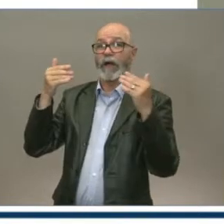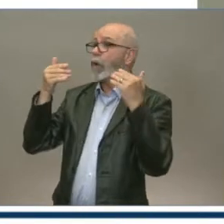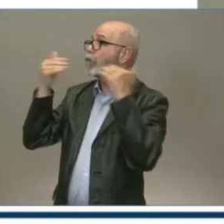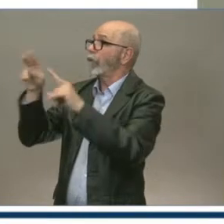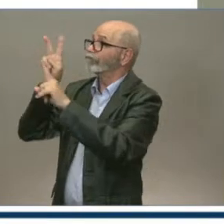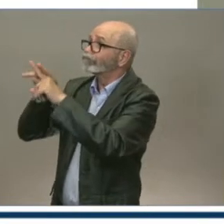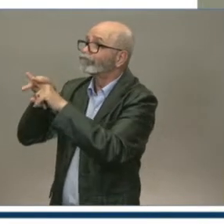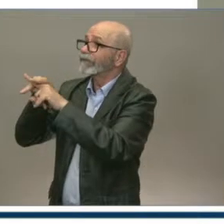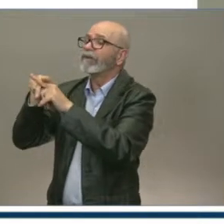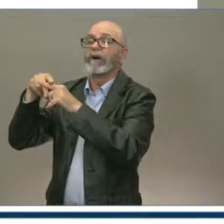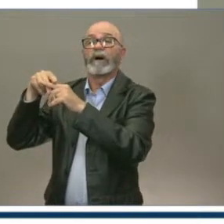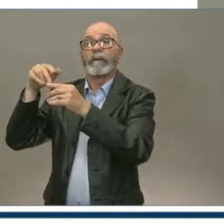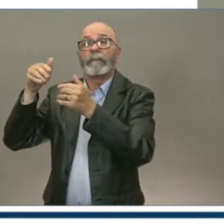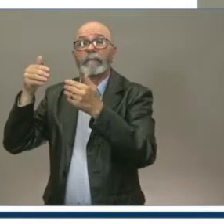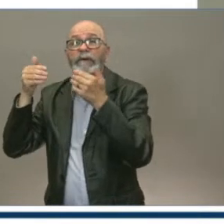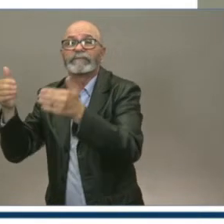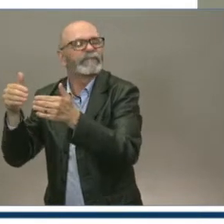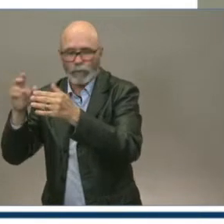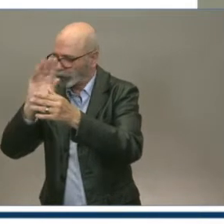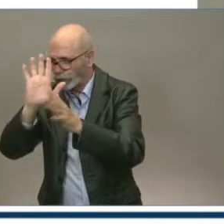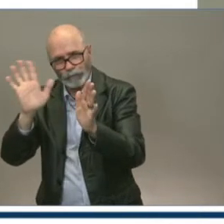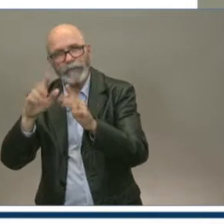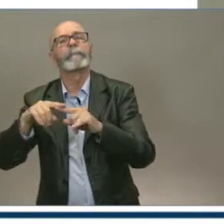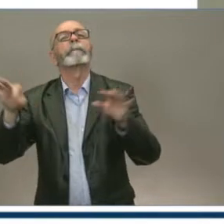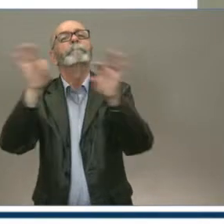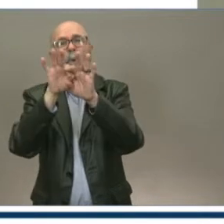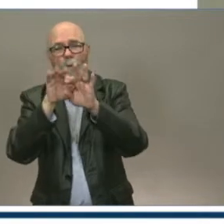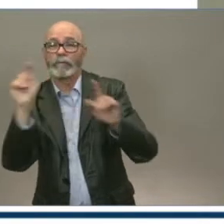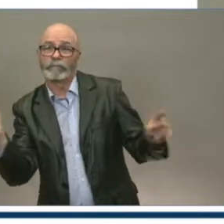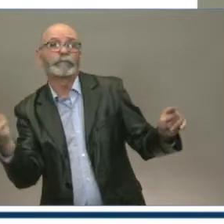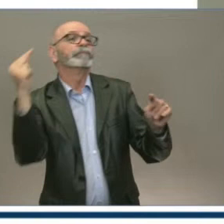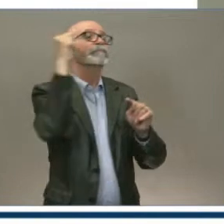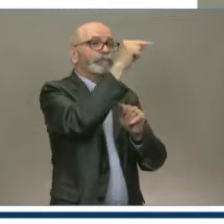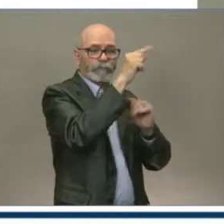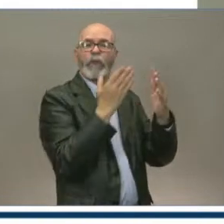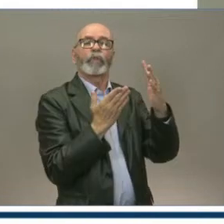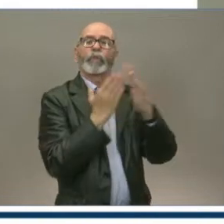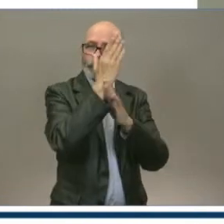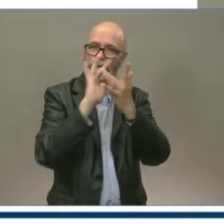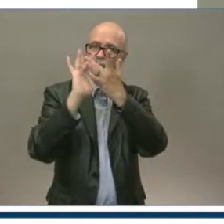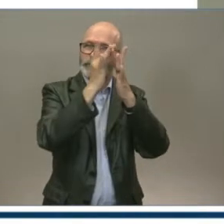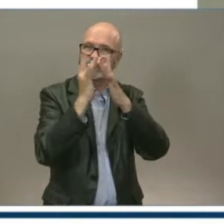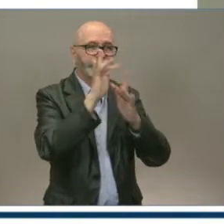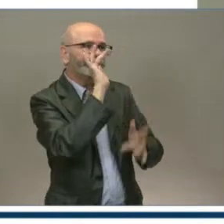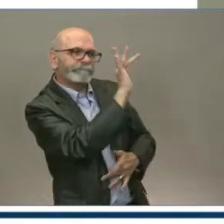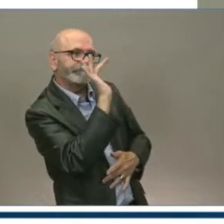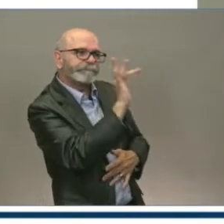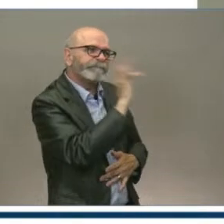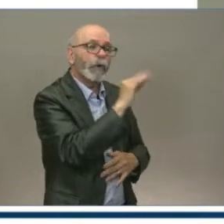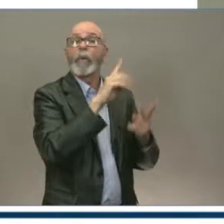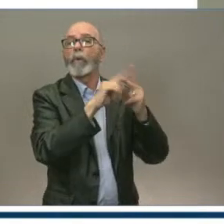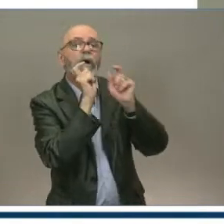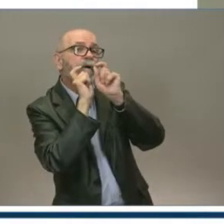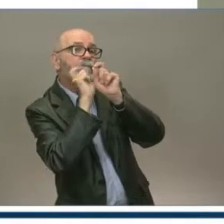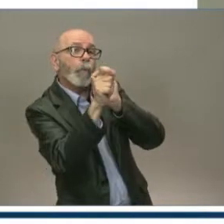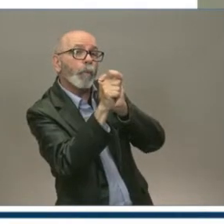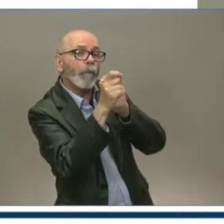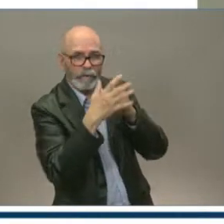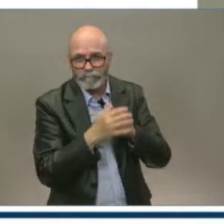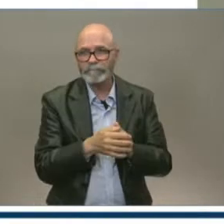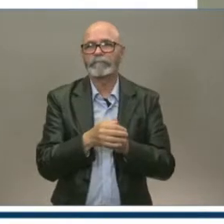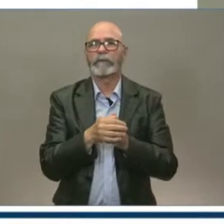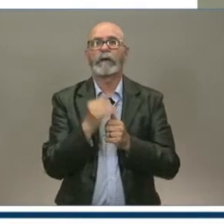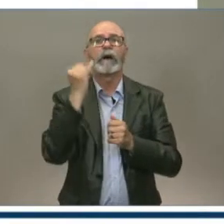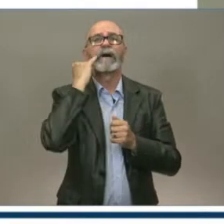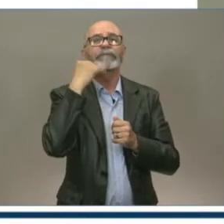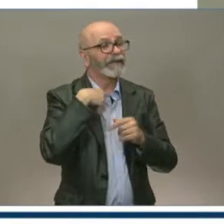appointments online or through the toll-free line. And if you don't see appointments in your area when you're online, please don't then pick up the